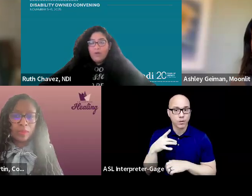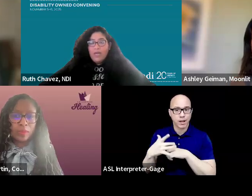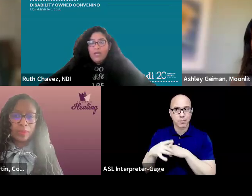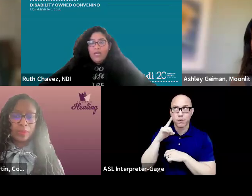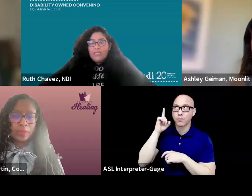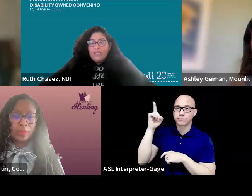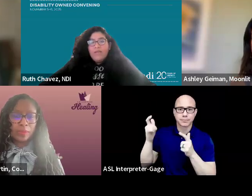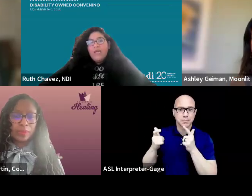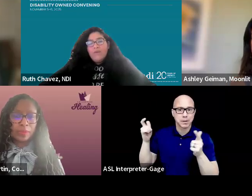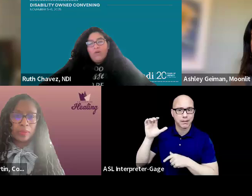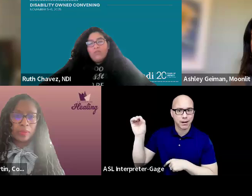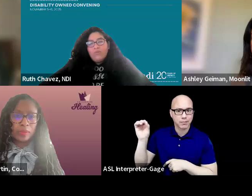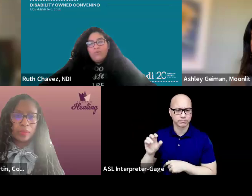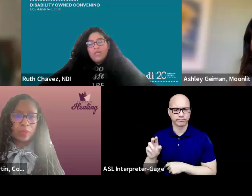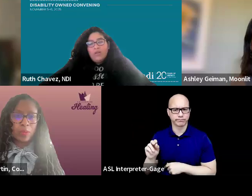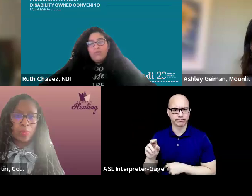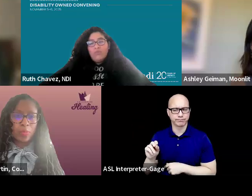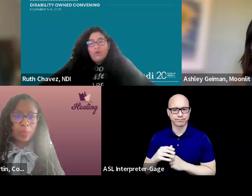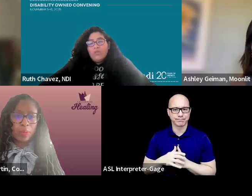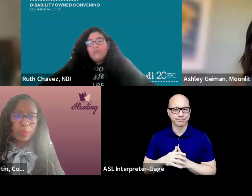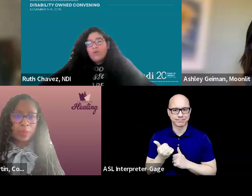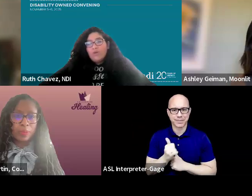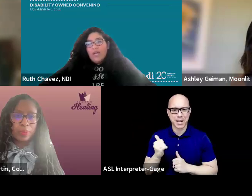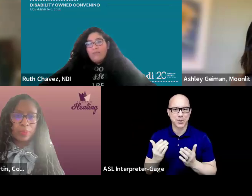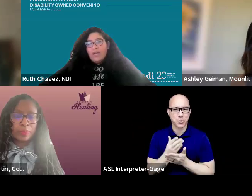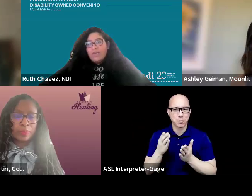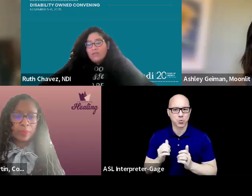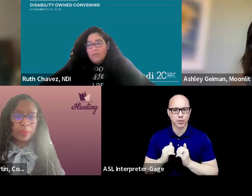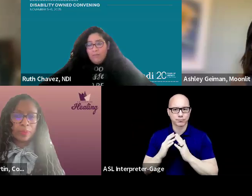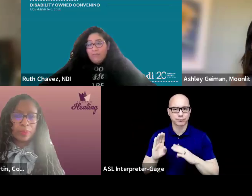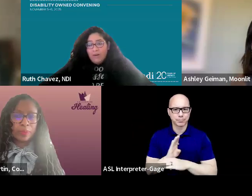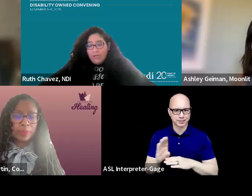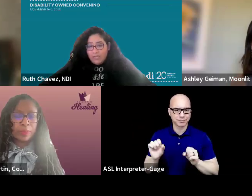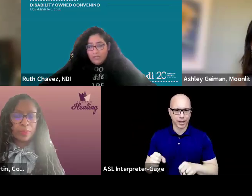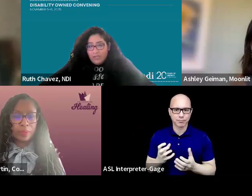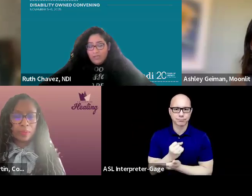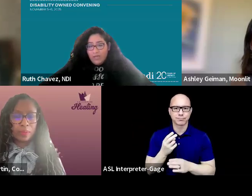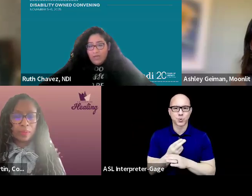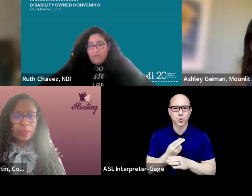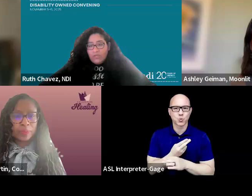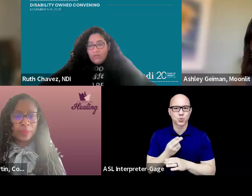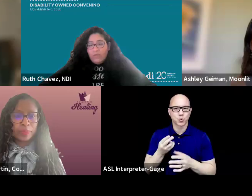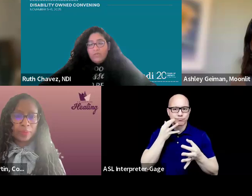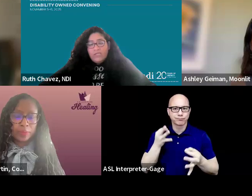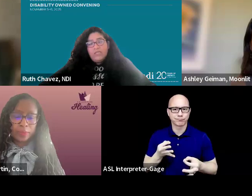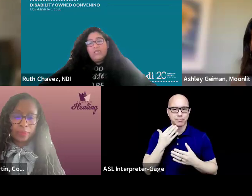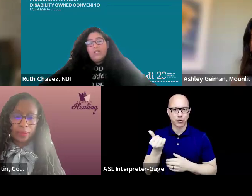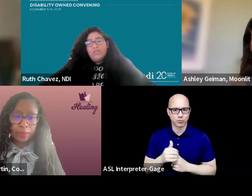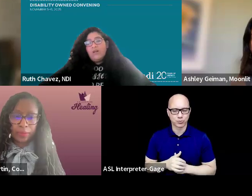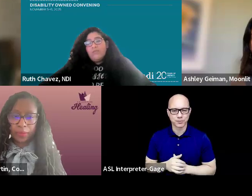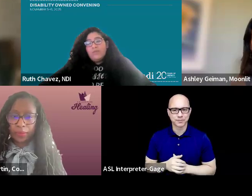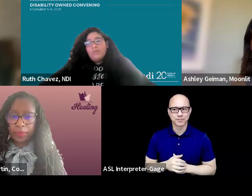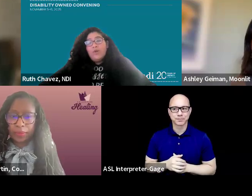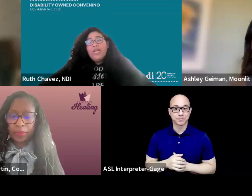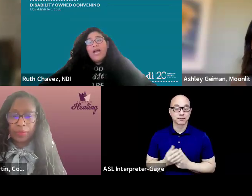companies anymore. It's something every entrepreneur can use to work smarter and make better decisions. For small businesses